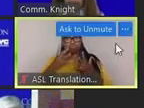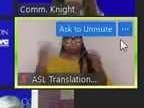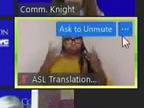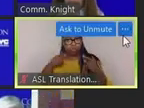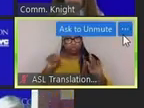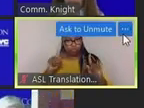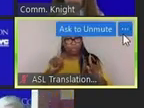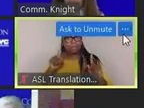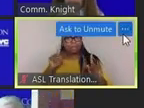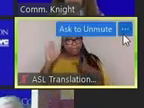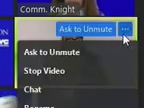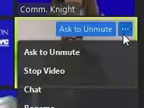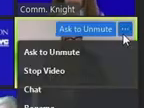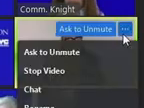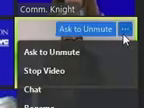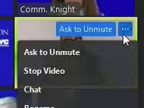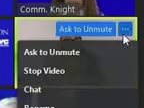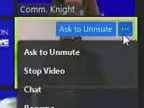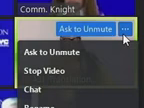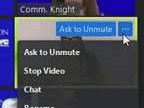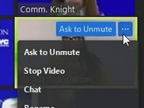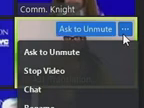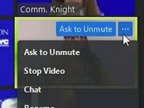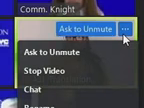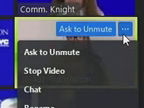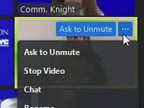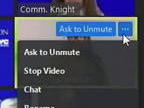testimony. Thank you.